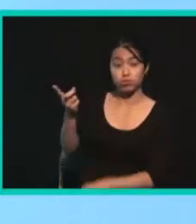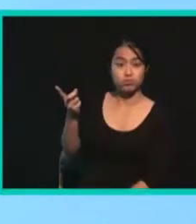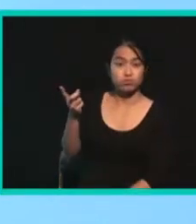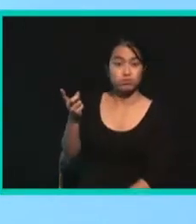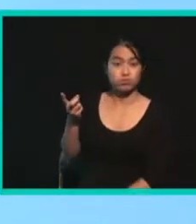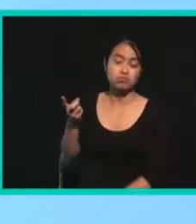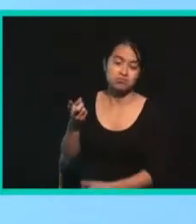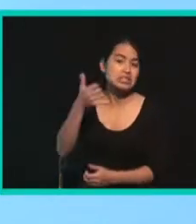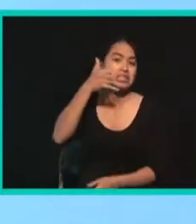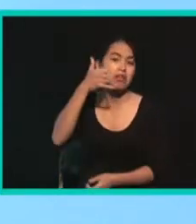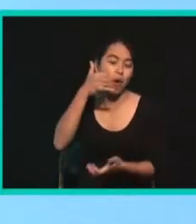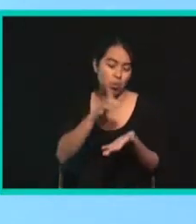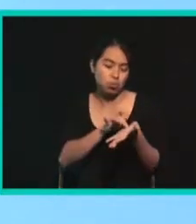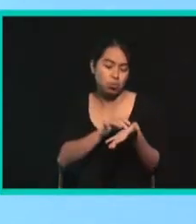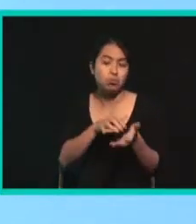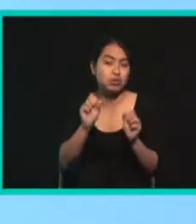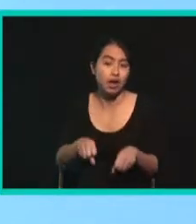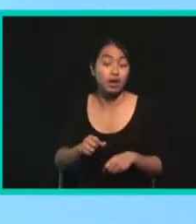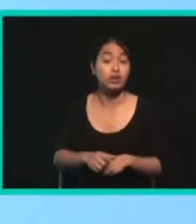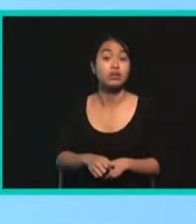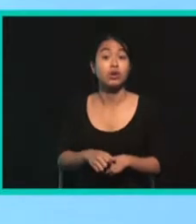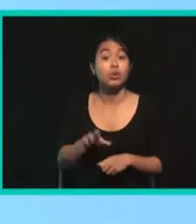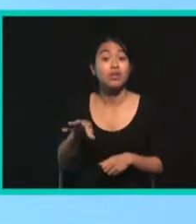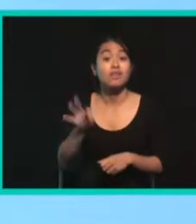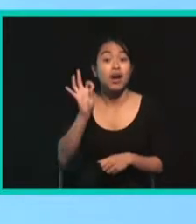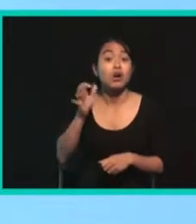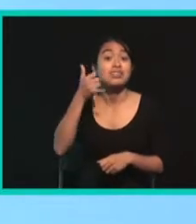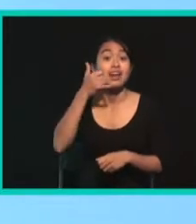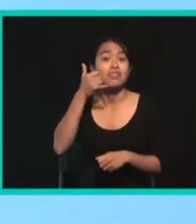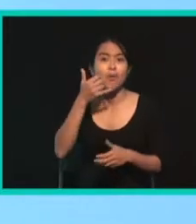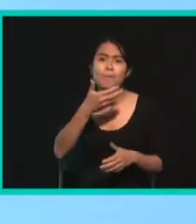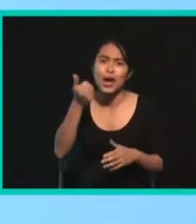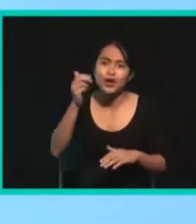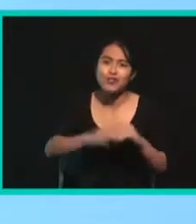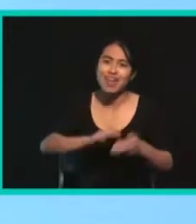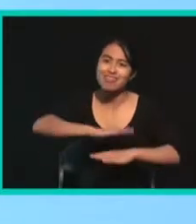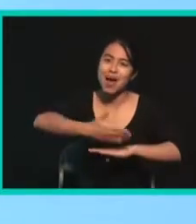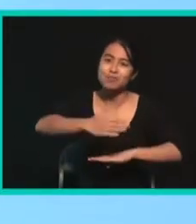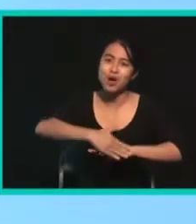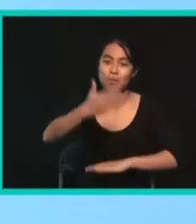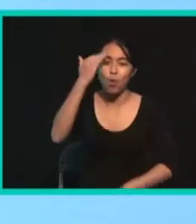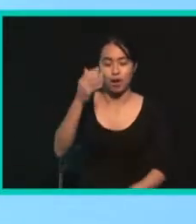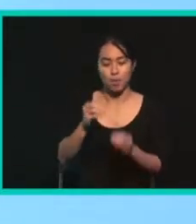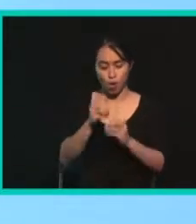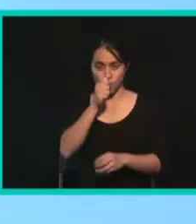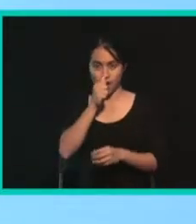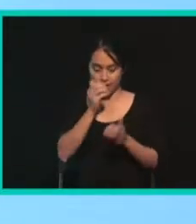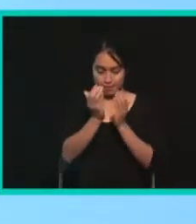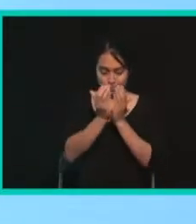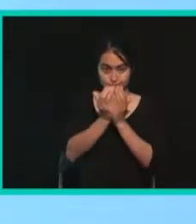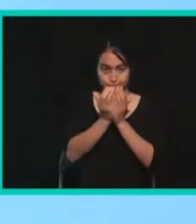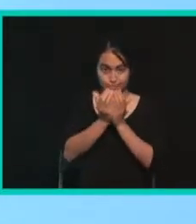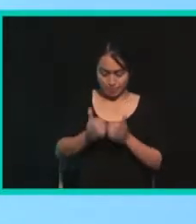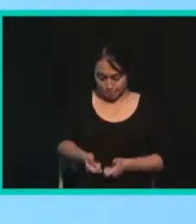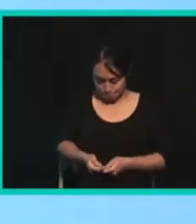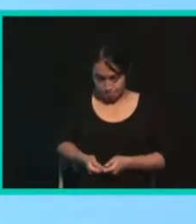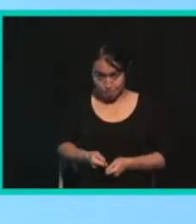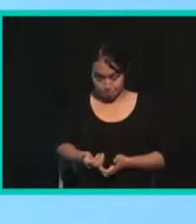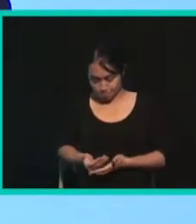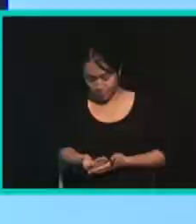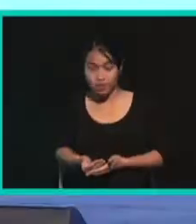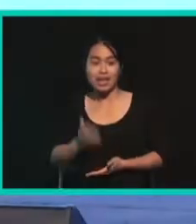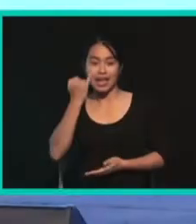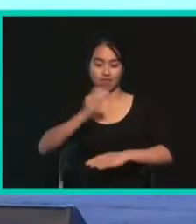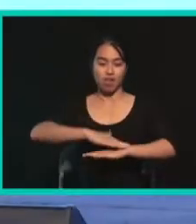their cell phones. And we actually found cell phones even worked better than laptops because it's more private. You know, you can have it down here as opposed to a